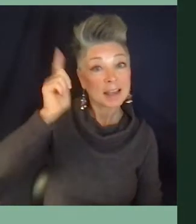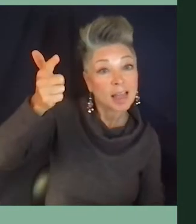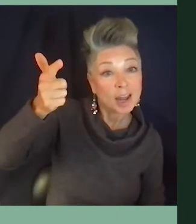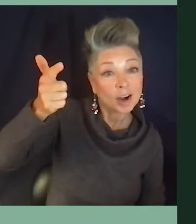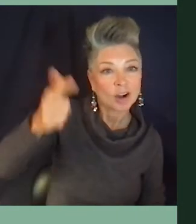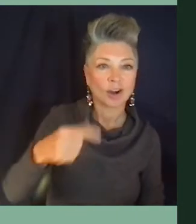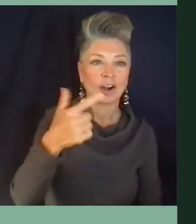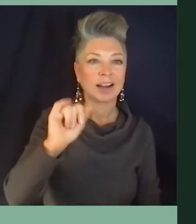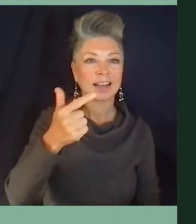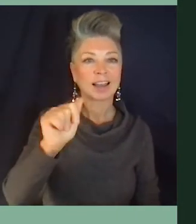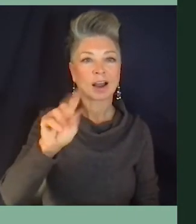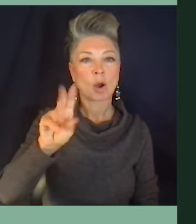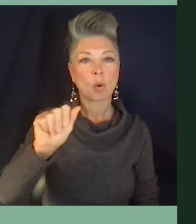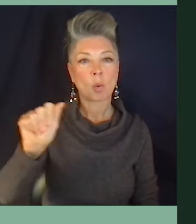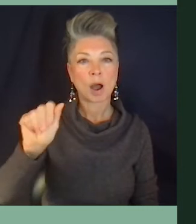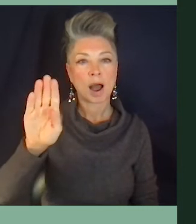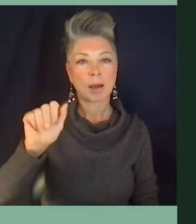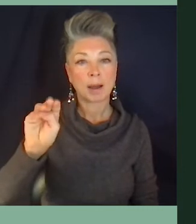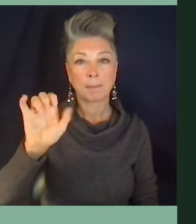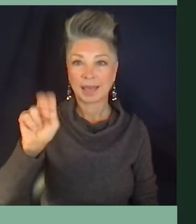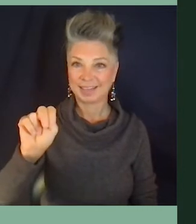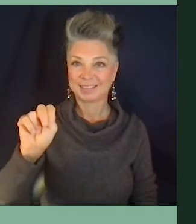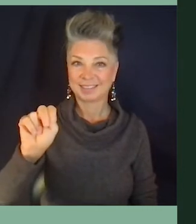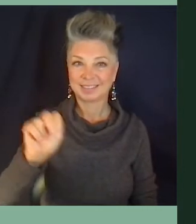say that is gikawabamin.